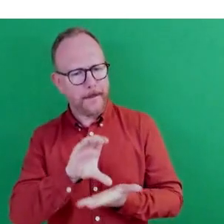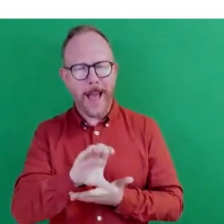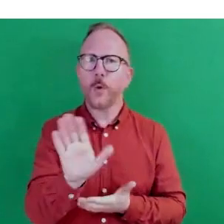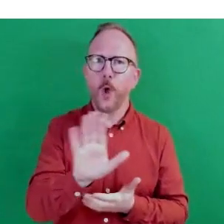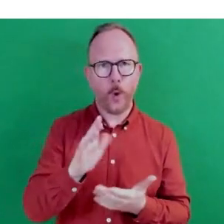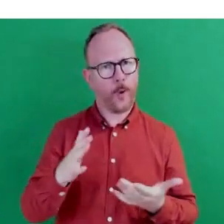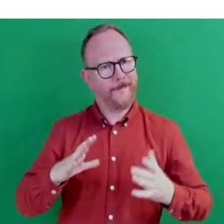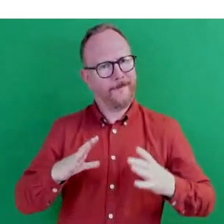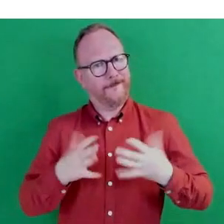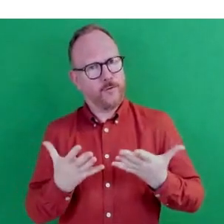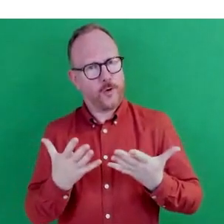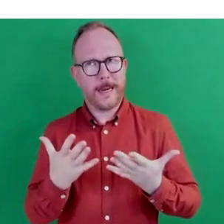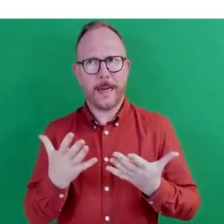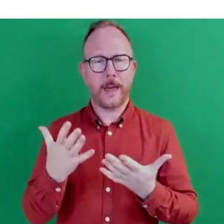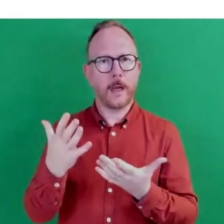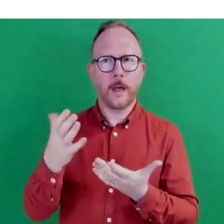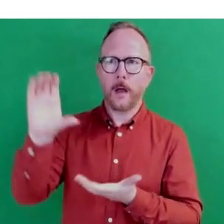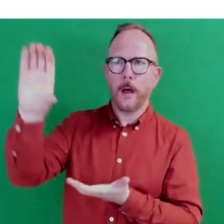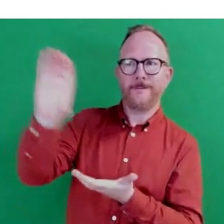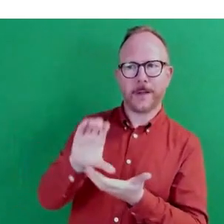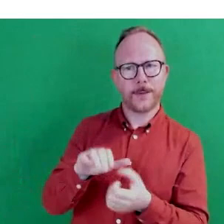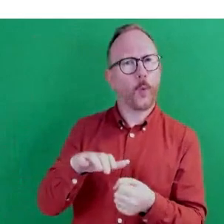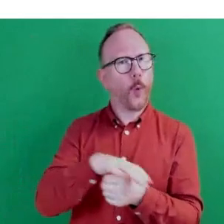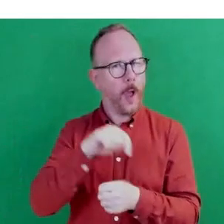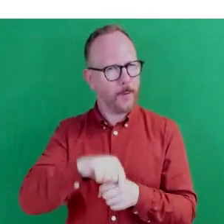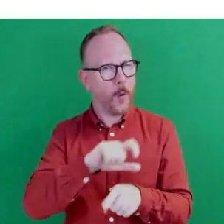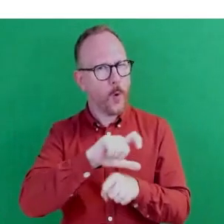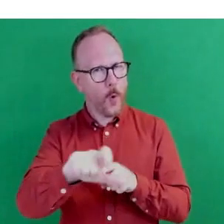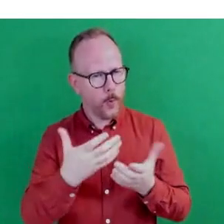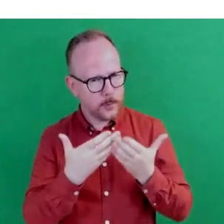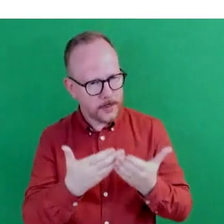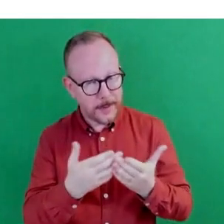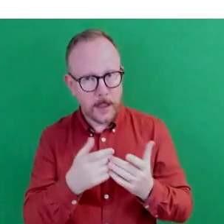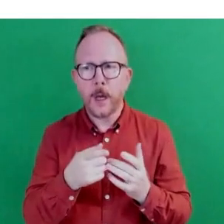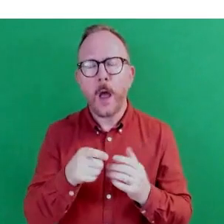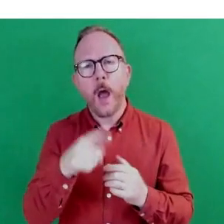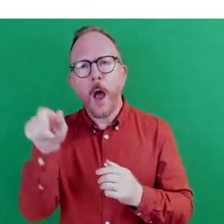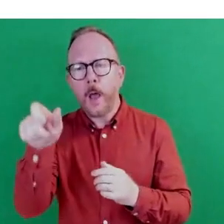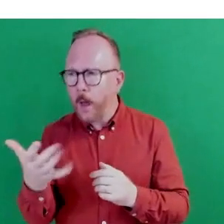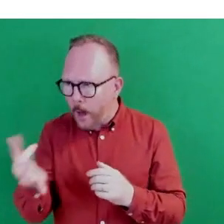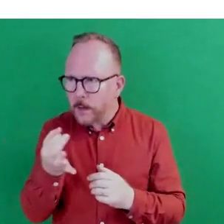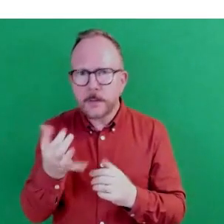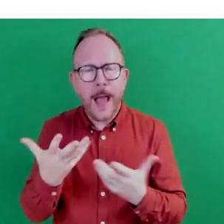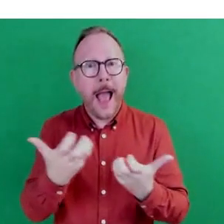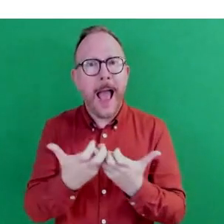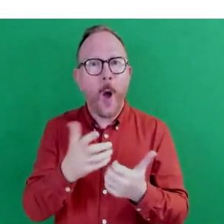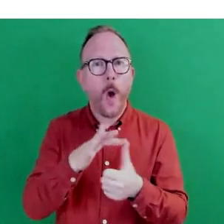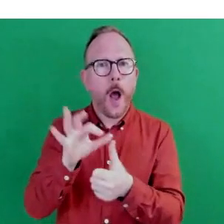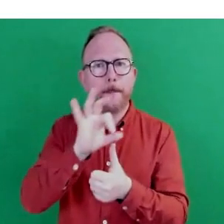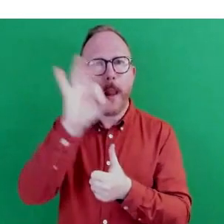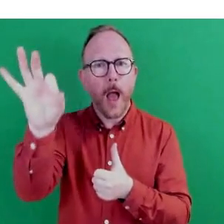fully funded route. Someone else was asking about, how can I apply for these roles? I think that person was from the